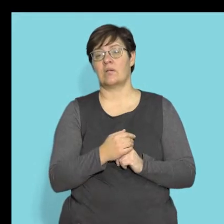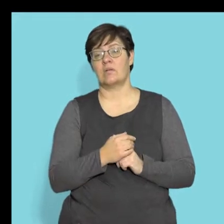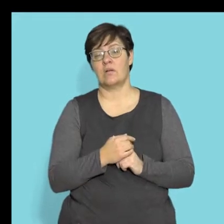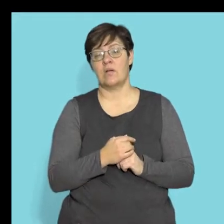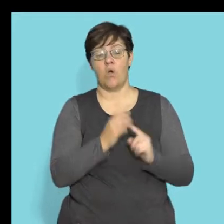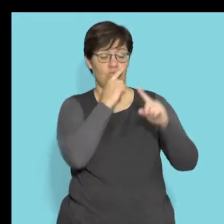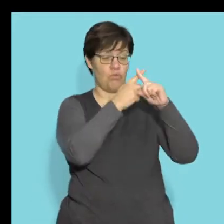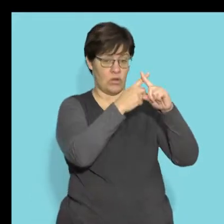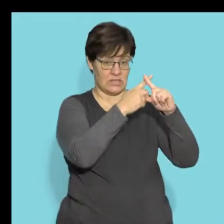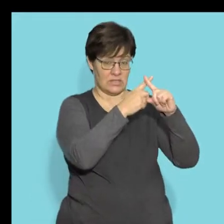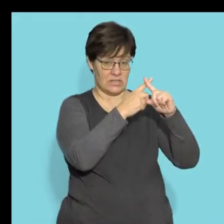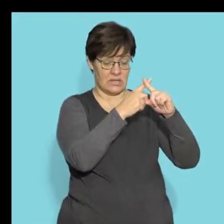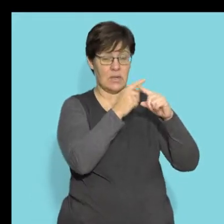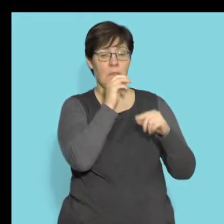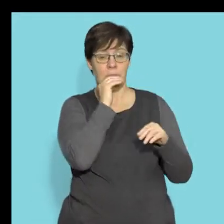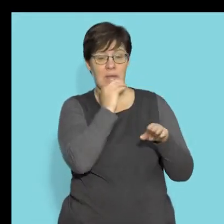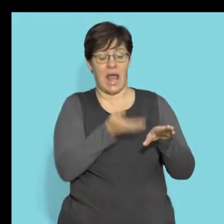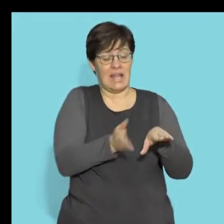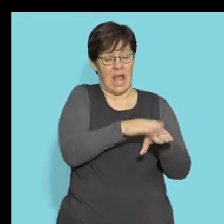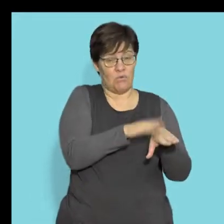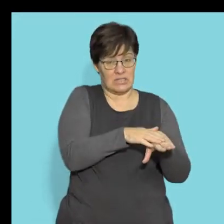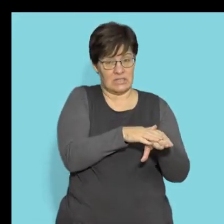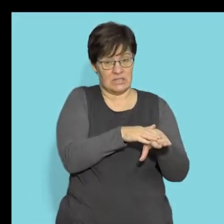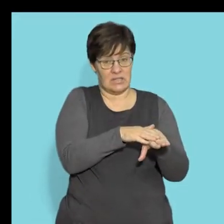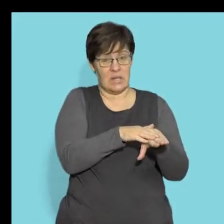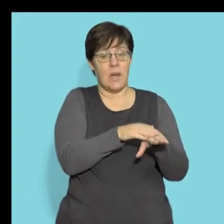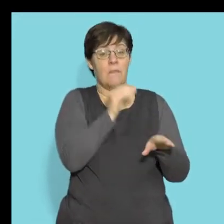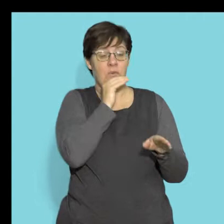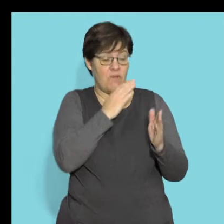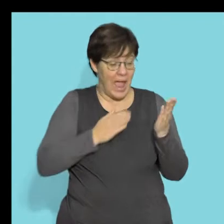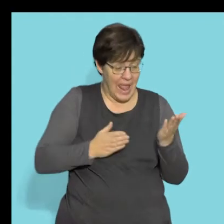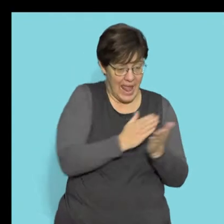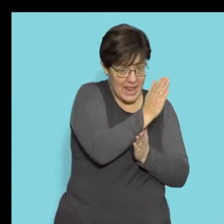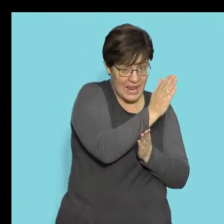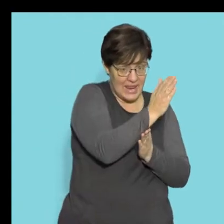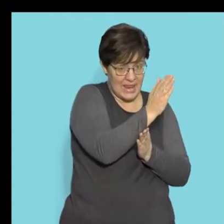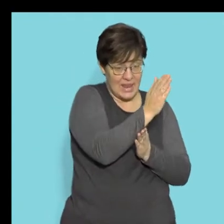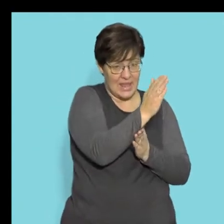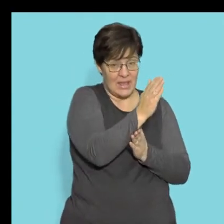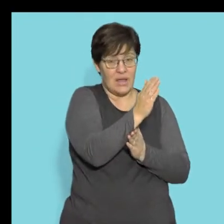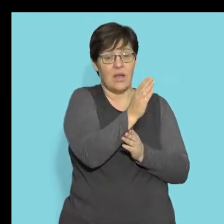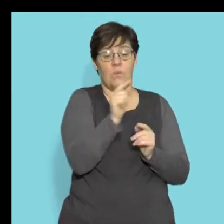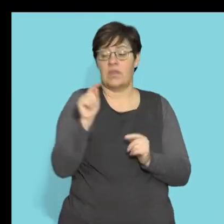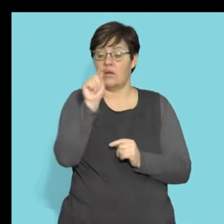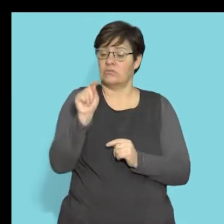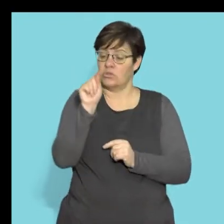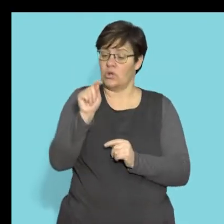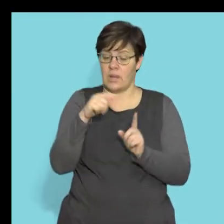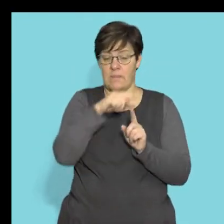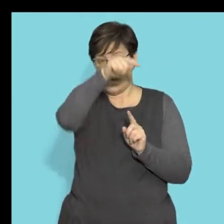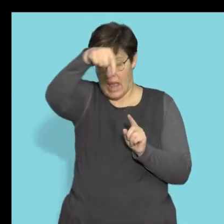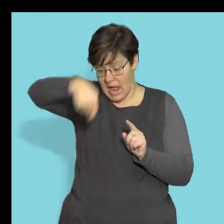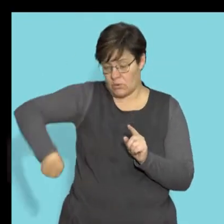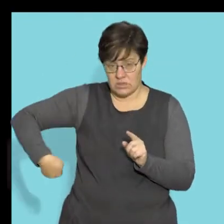we represented with a cross to say that was current that is moving into the plane. With a